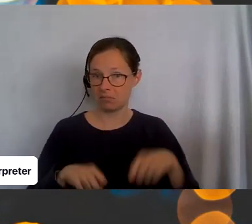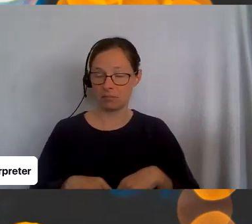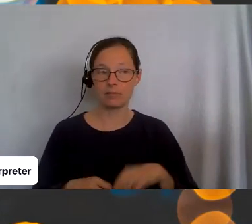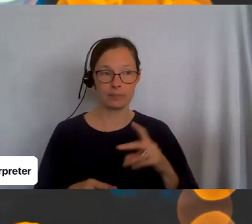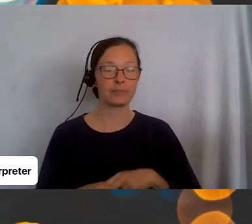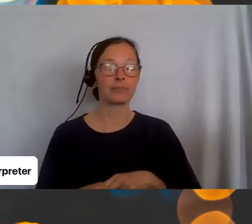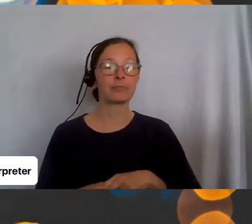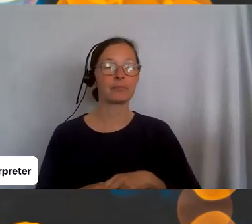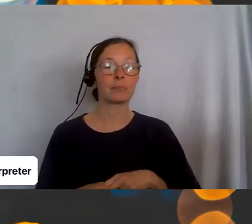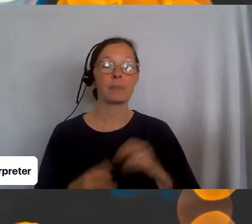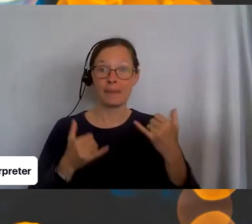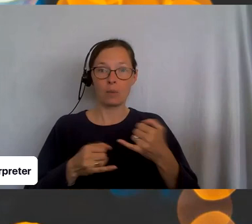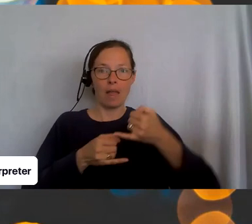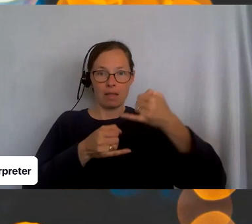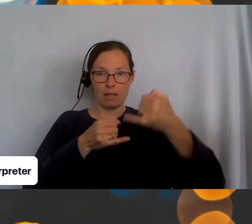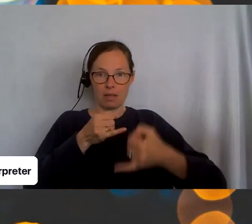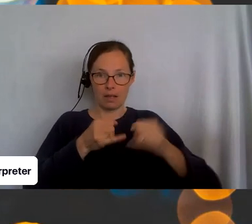Okay, so we're at the last stitch.